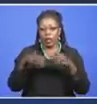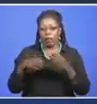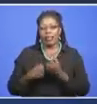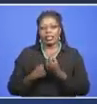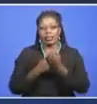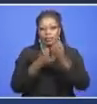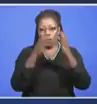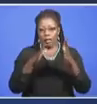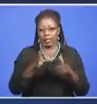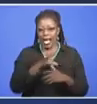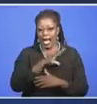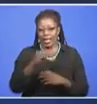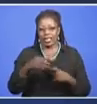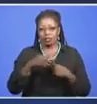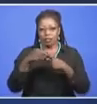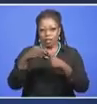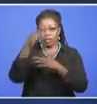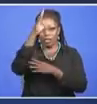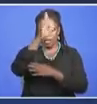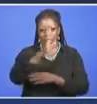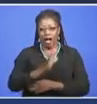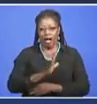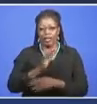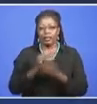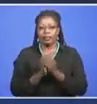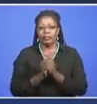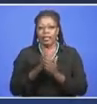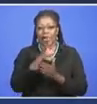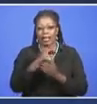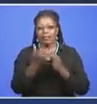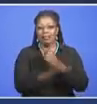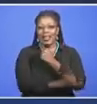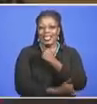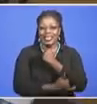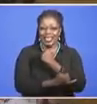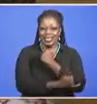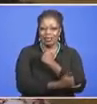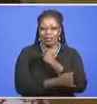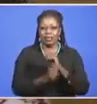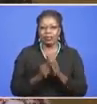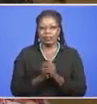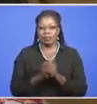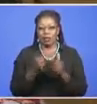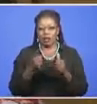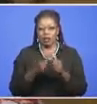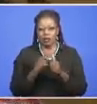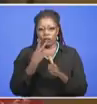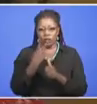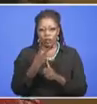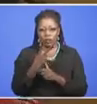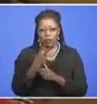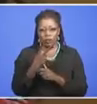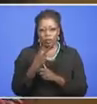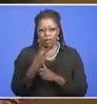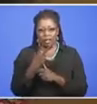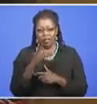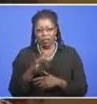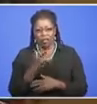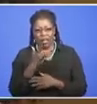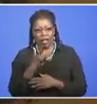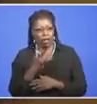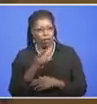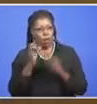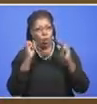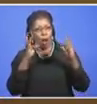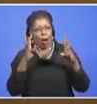supporters, and especially God, and my country. First, you're like, wow, I just